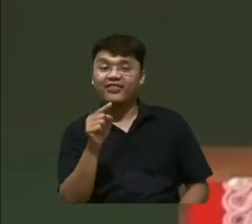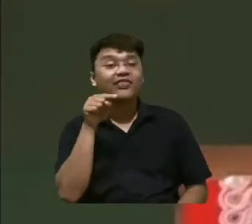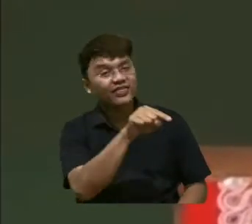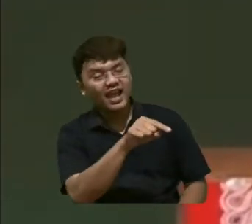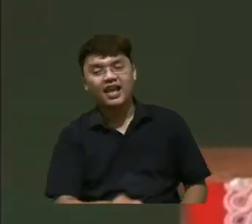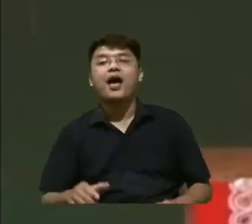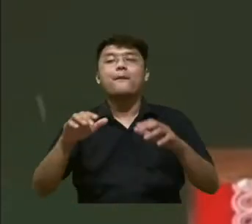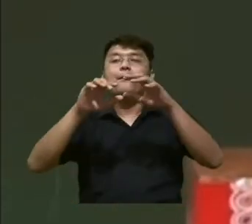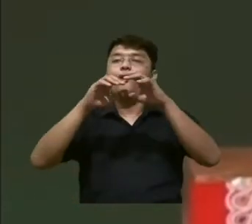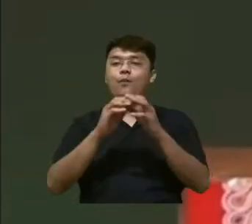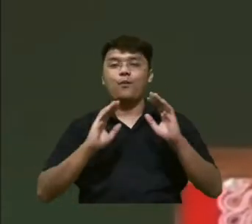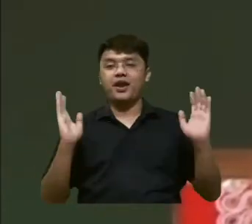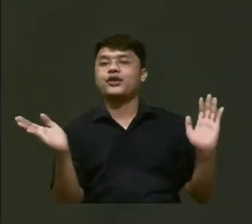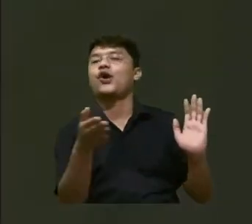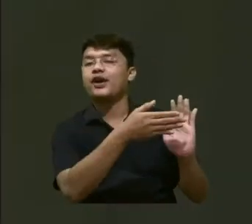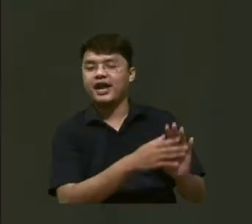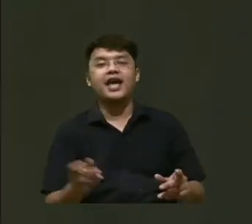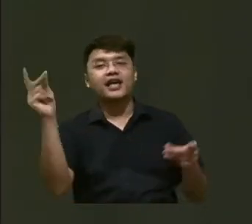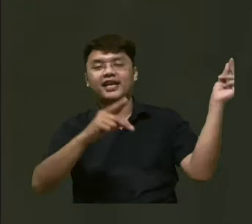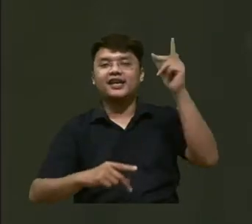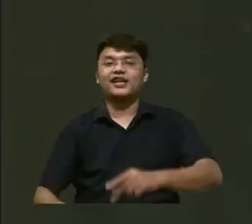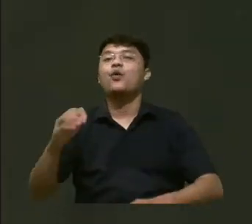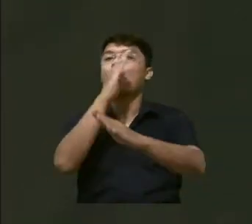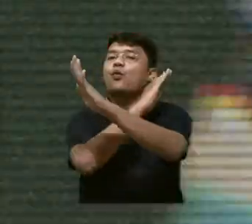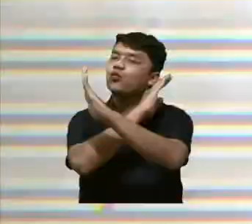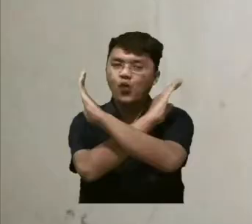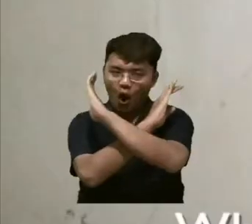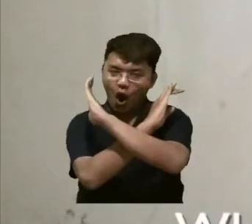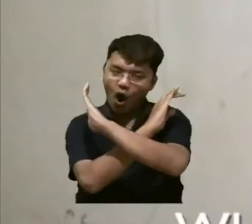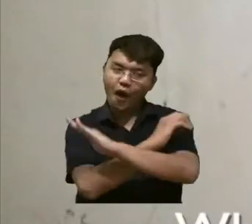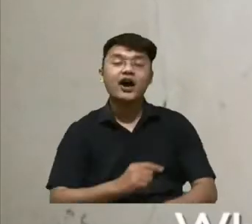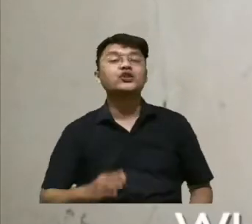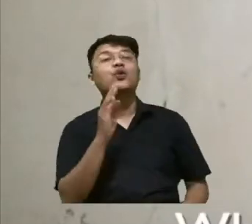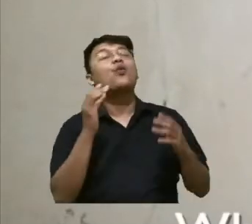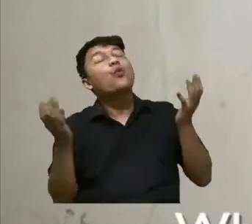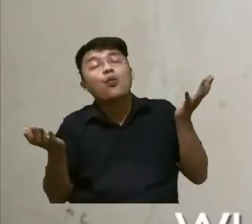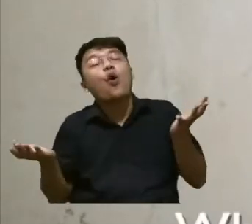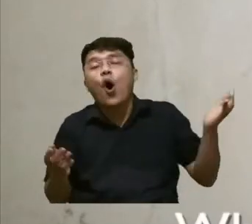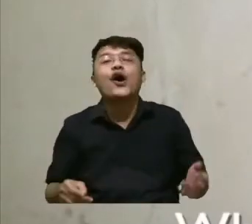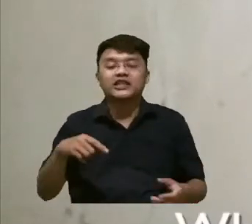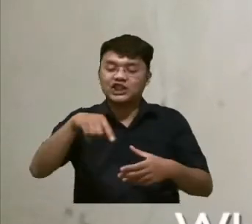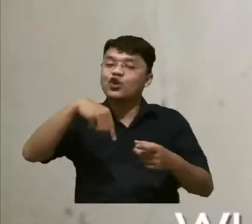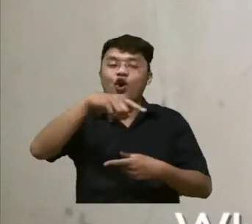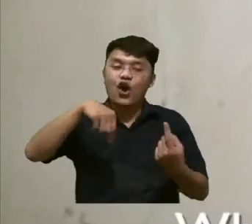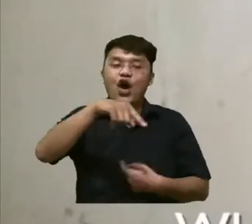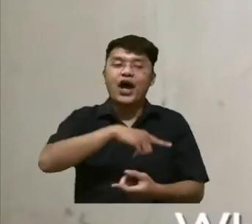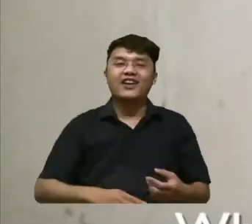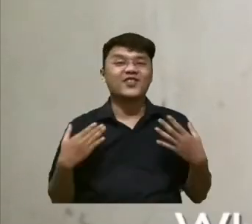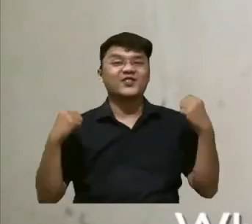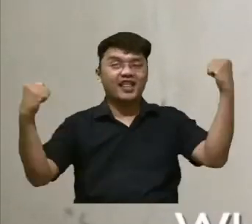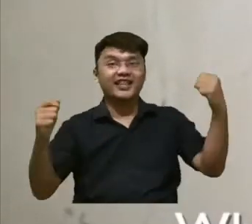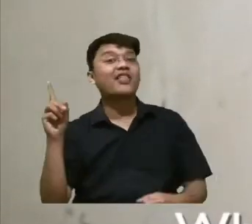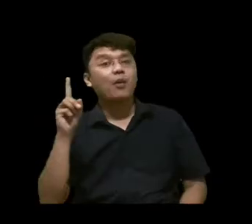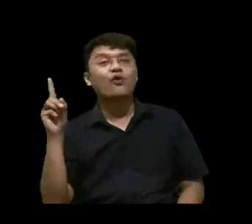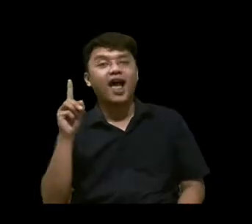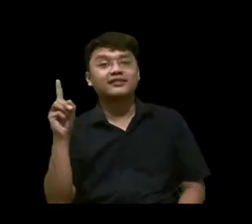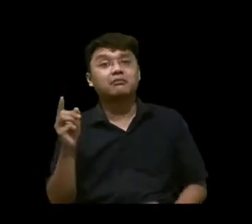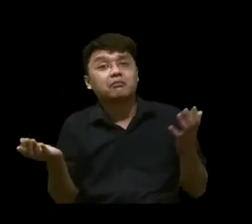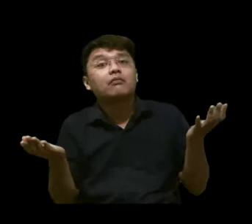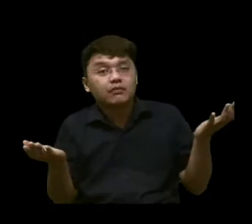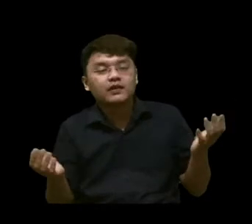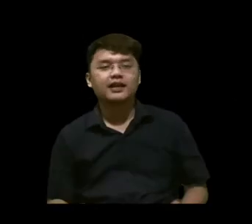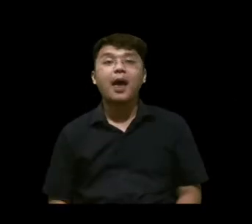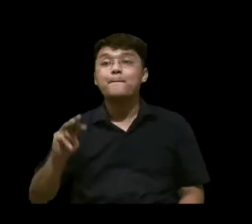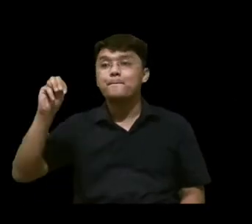sometimes majority is in the wrong side. So what's the solution for strengthening democracy? The answer is